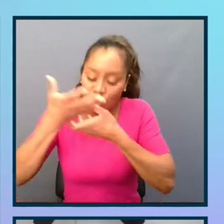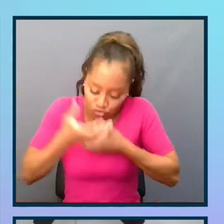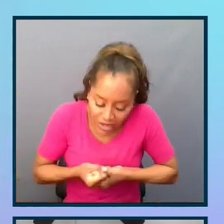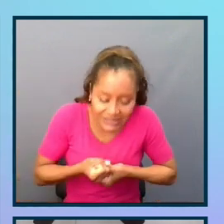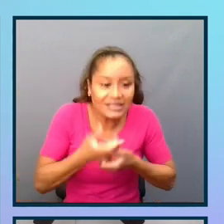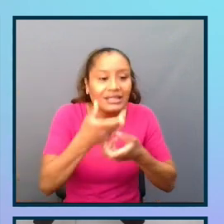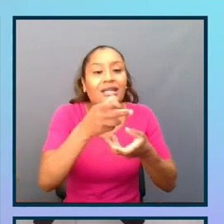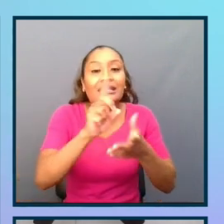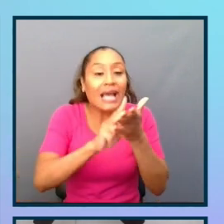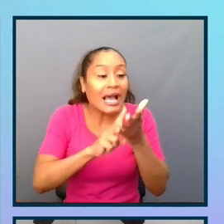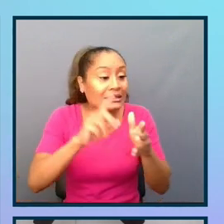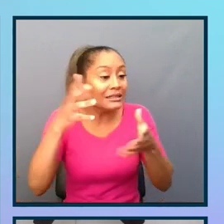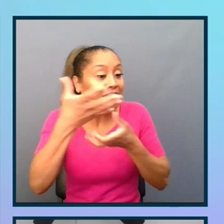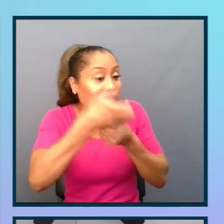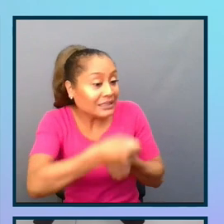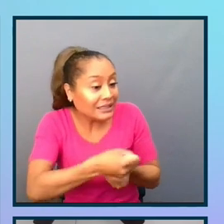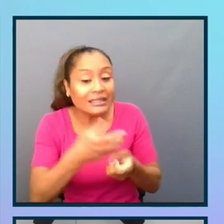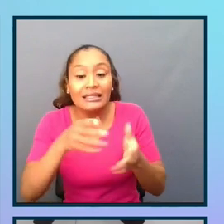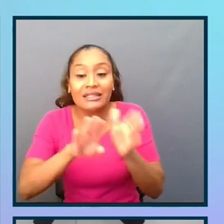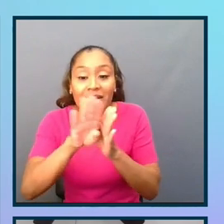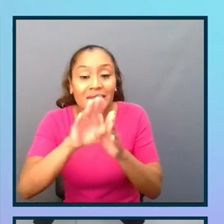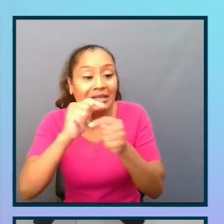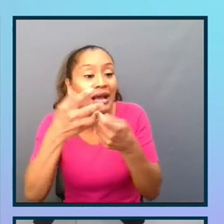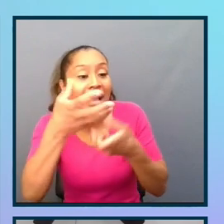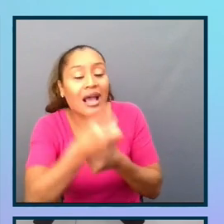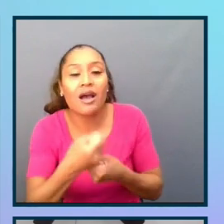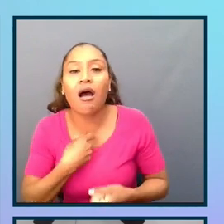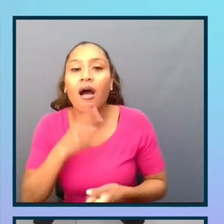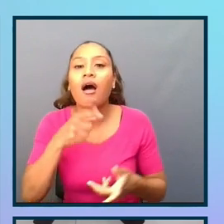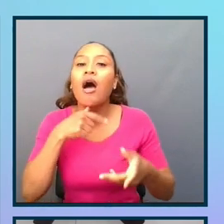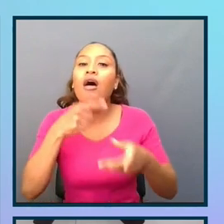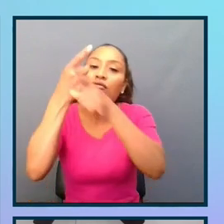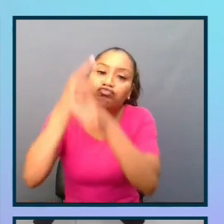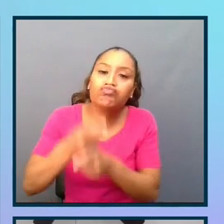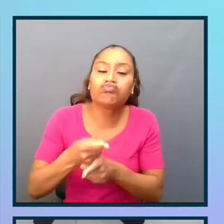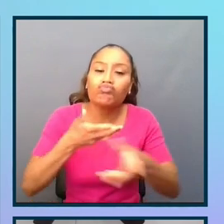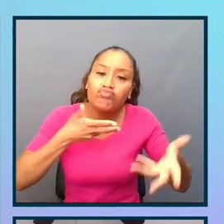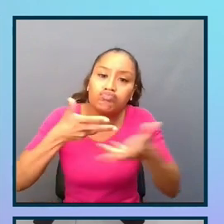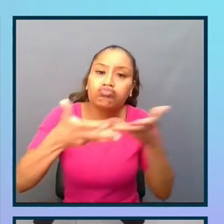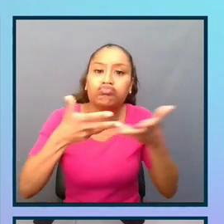teams. We weren't having regular dialogue within teams.